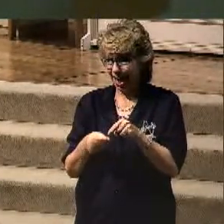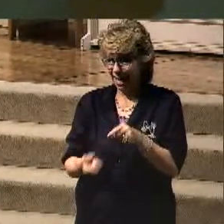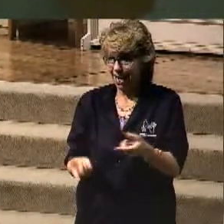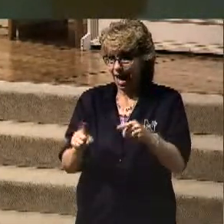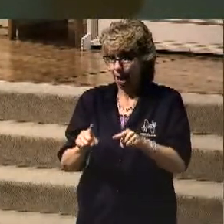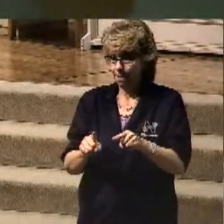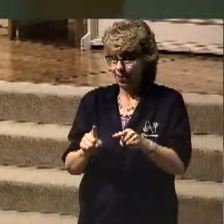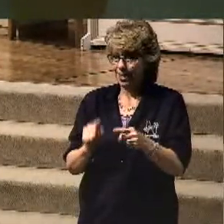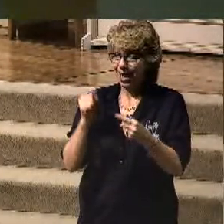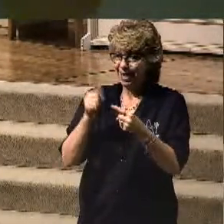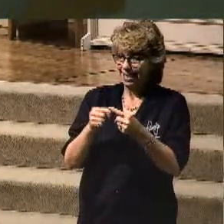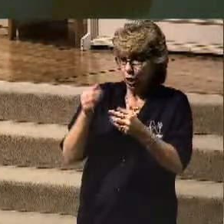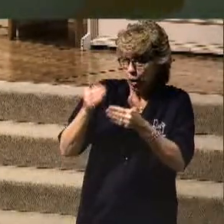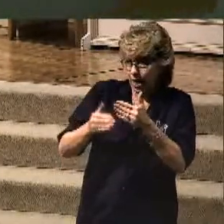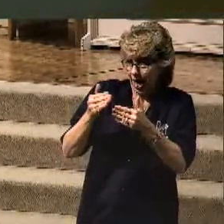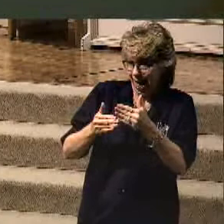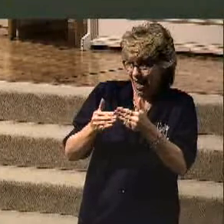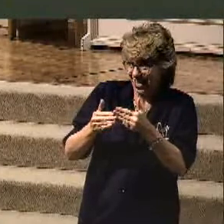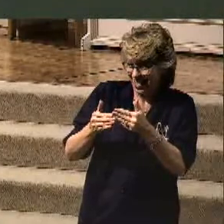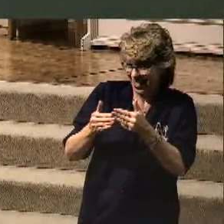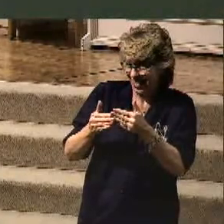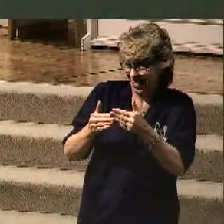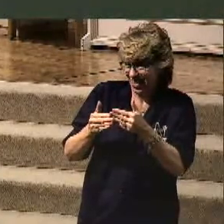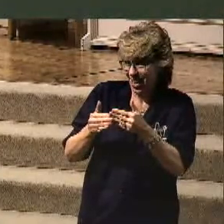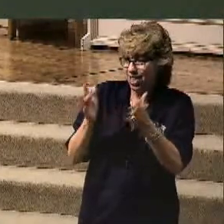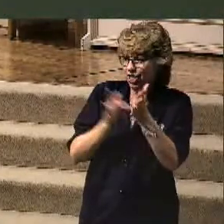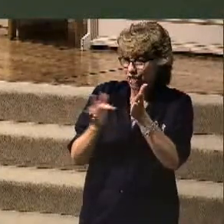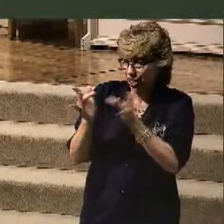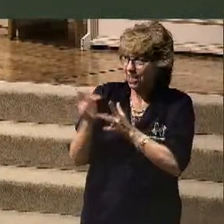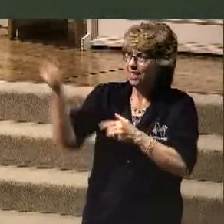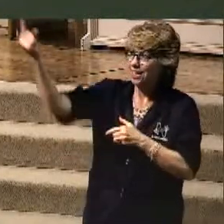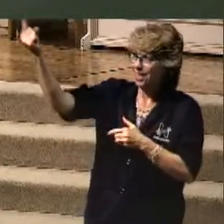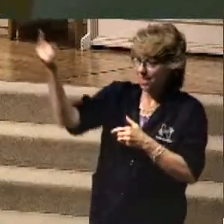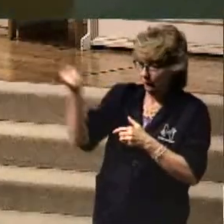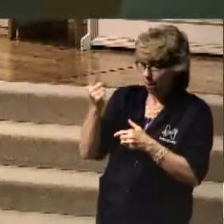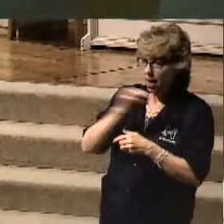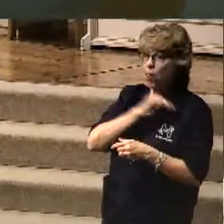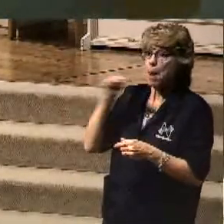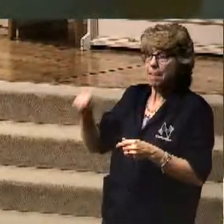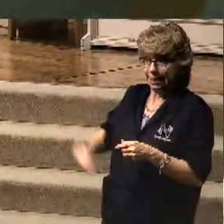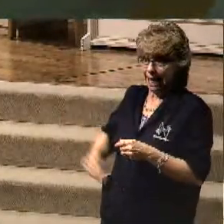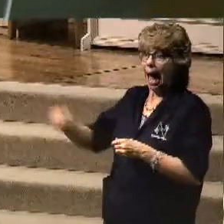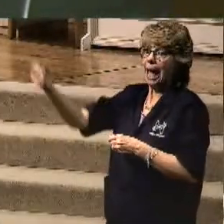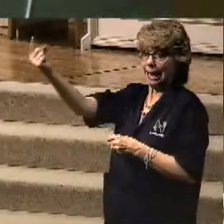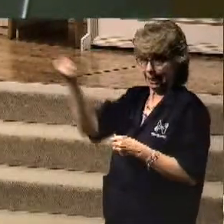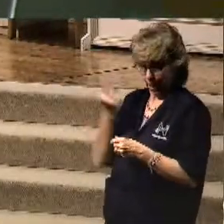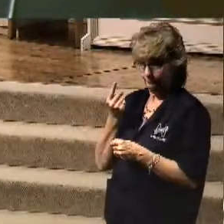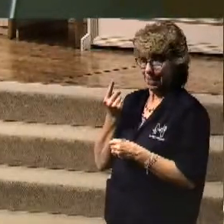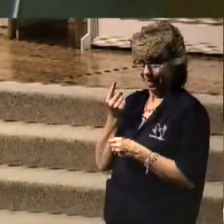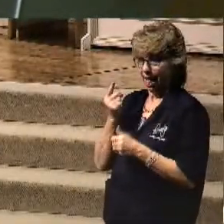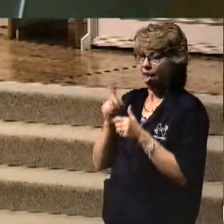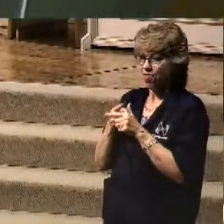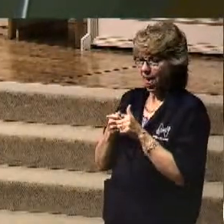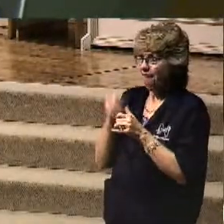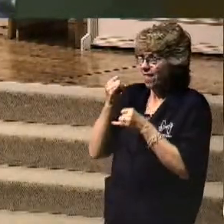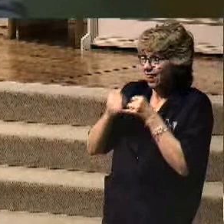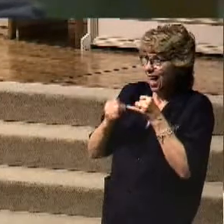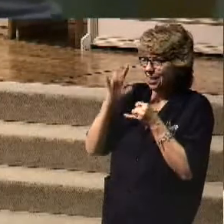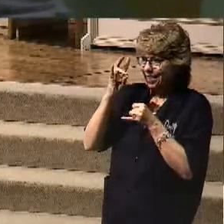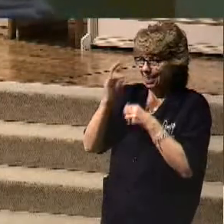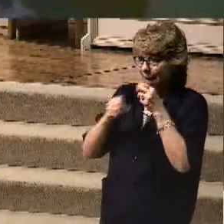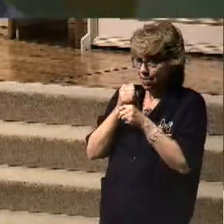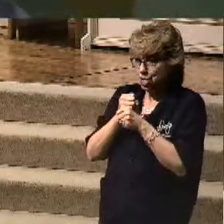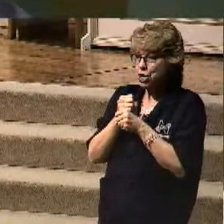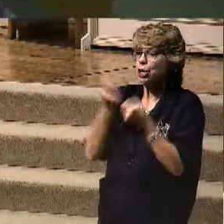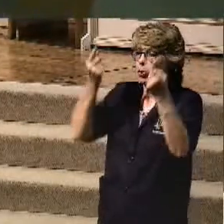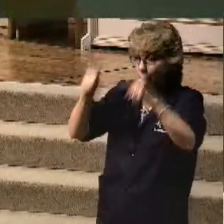because the very date of Jesus entering into Jerusalem was the very date